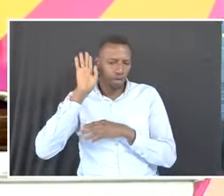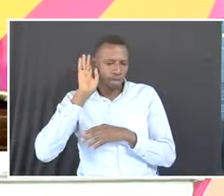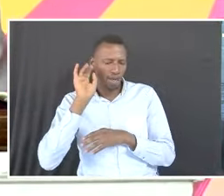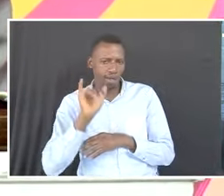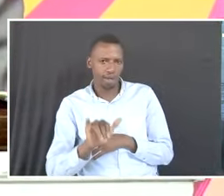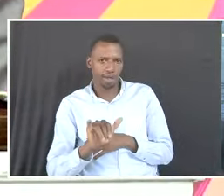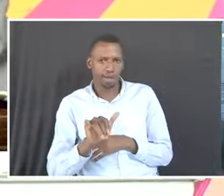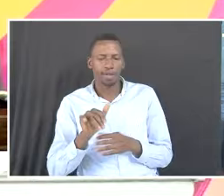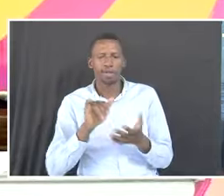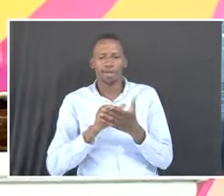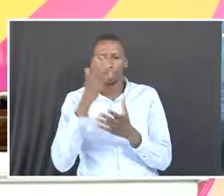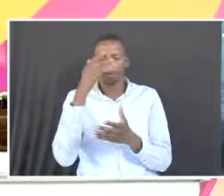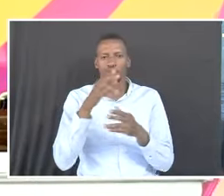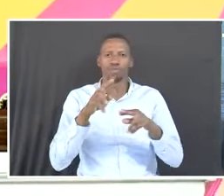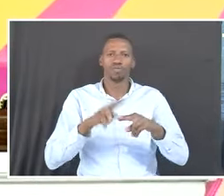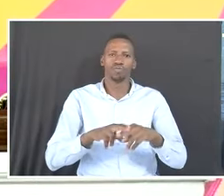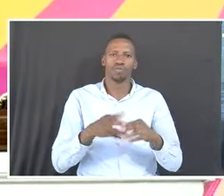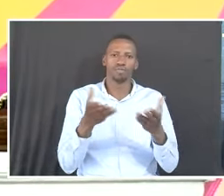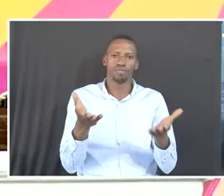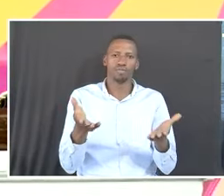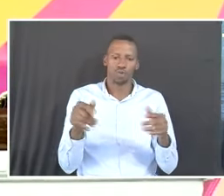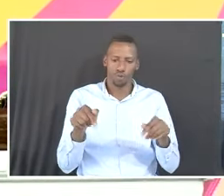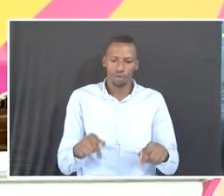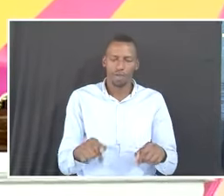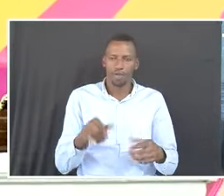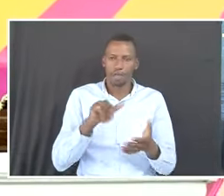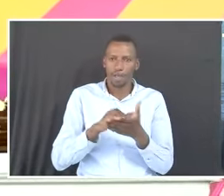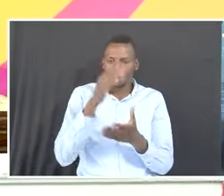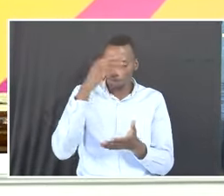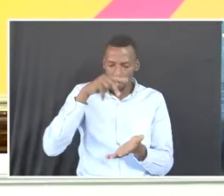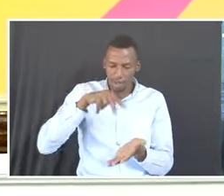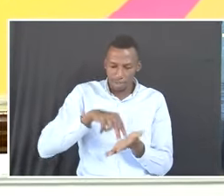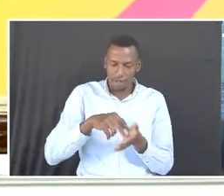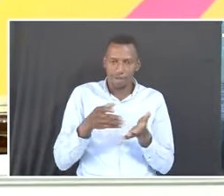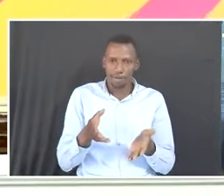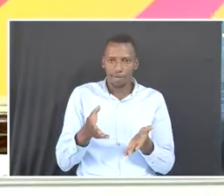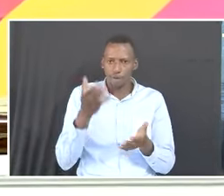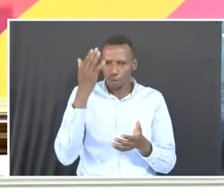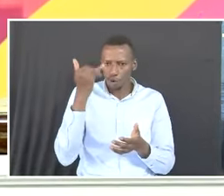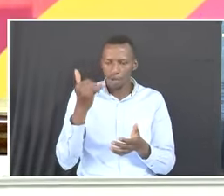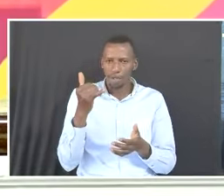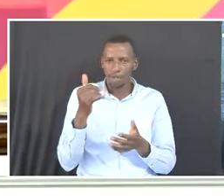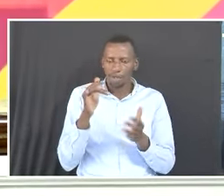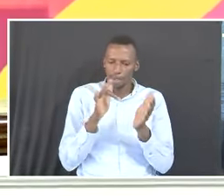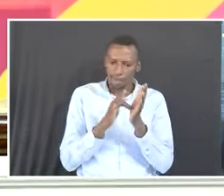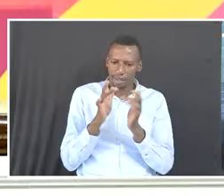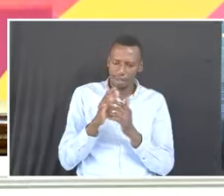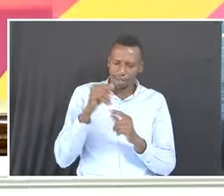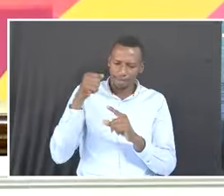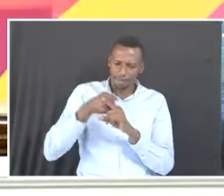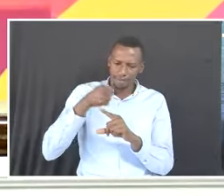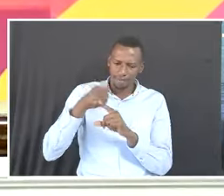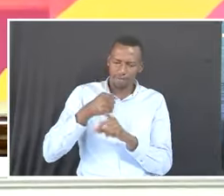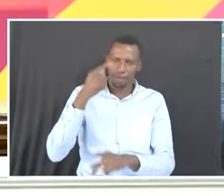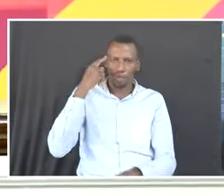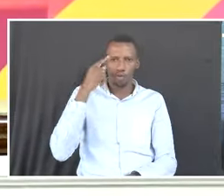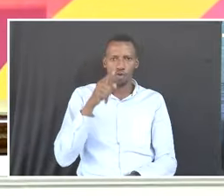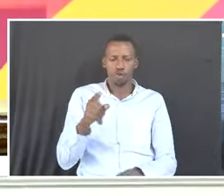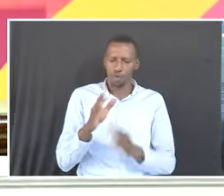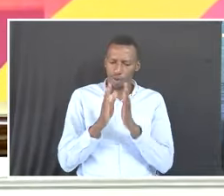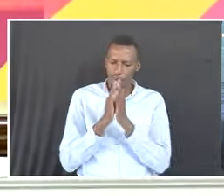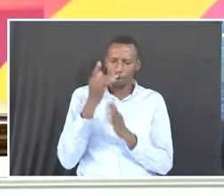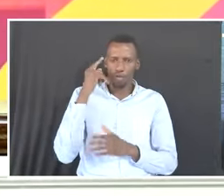seated here today. That's why I'm standing before you today. Because of that intercession of Jesus Christ. How has it been